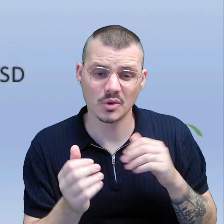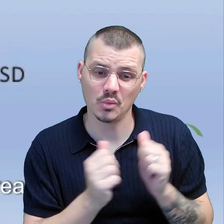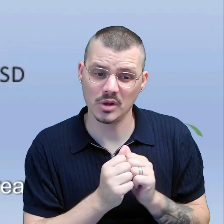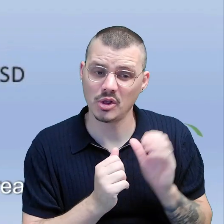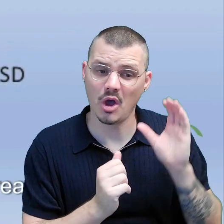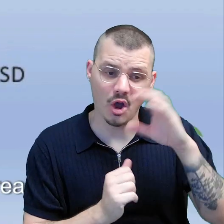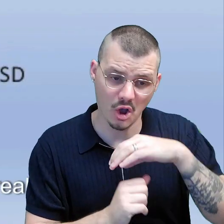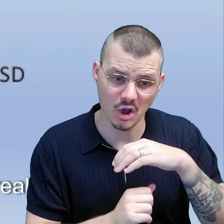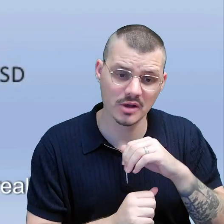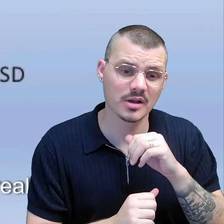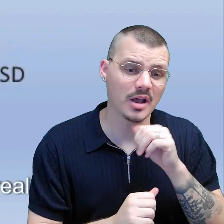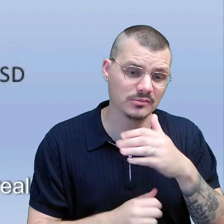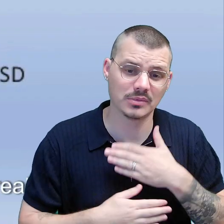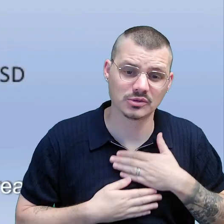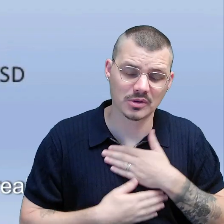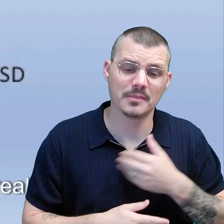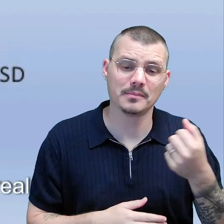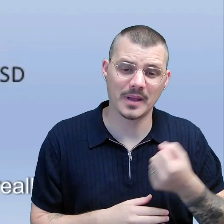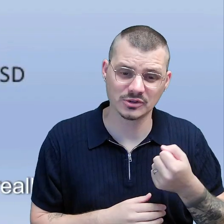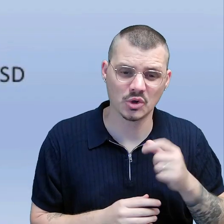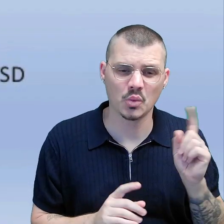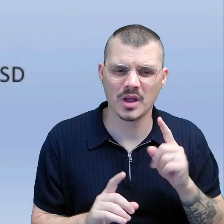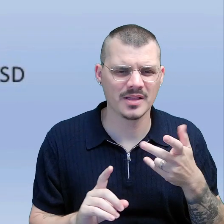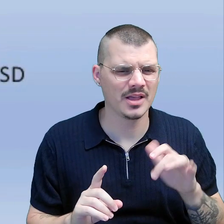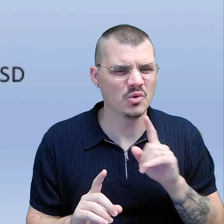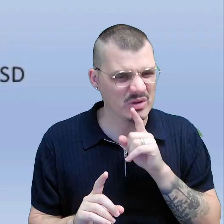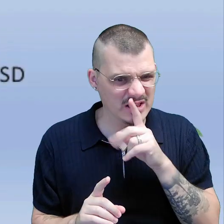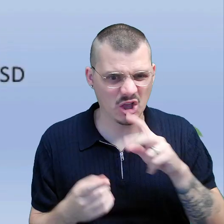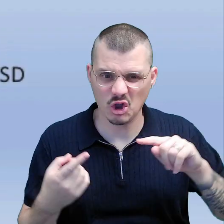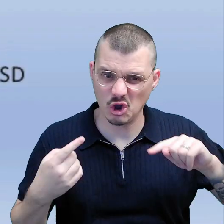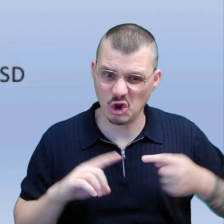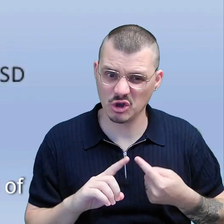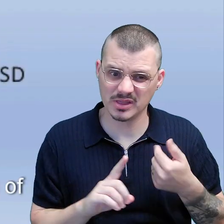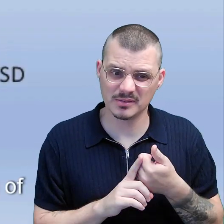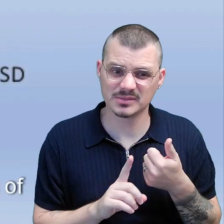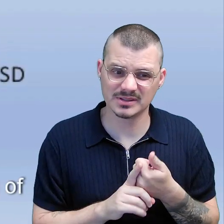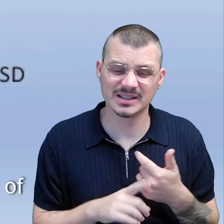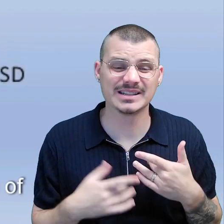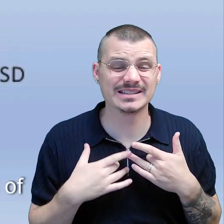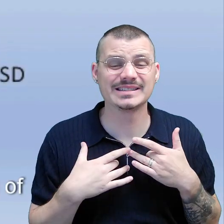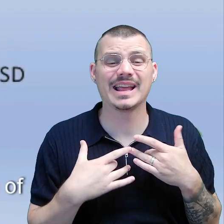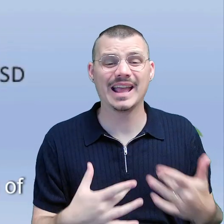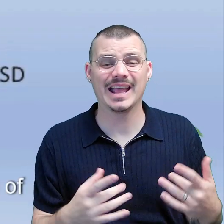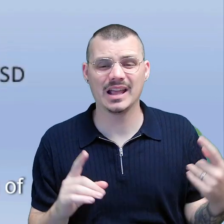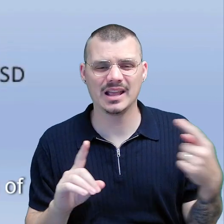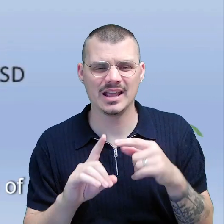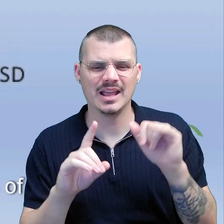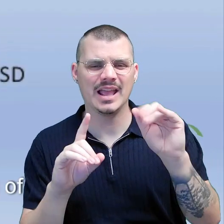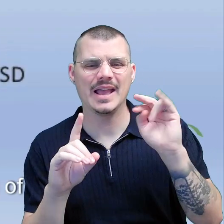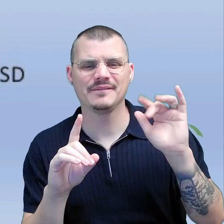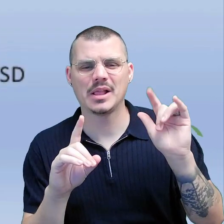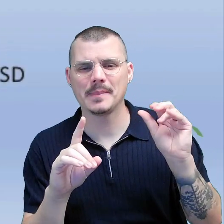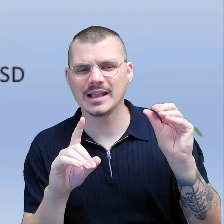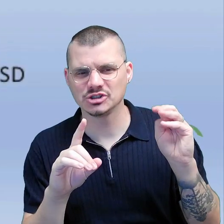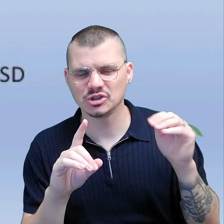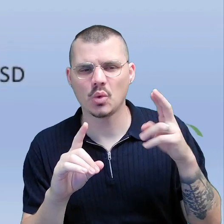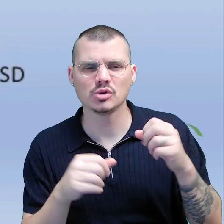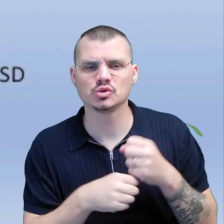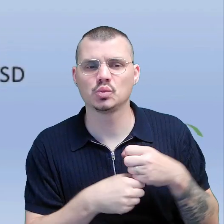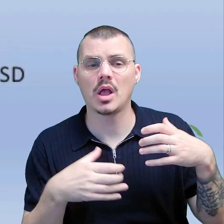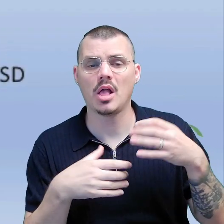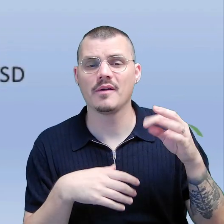odd, unpleasurable masturbation, where they really hurt themselves, tends to be an inflammation or swelling of the